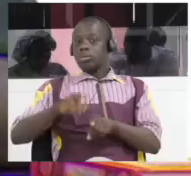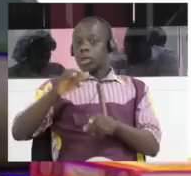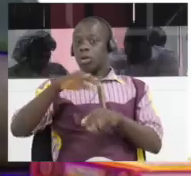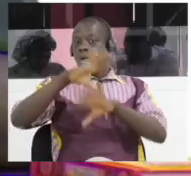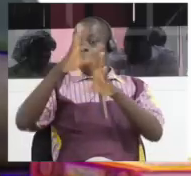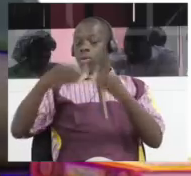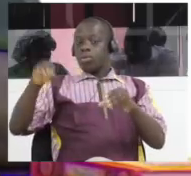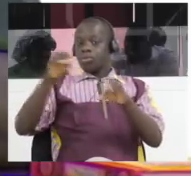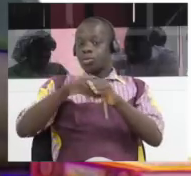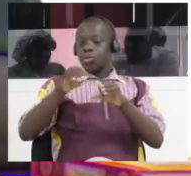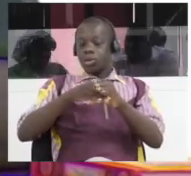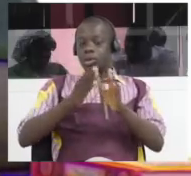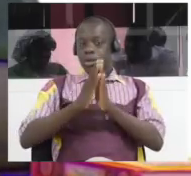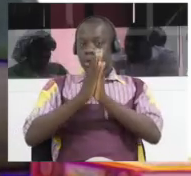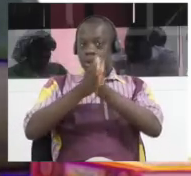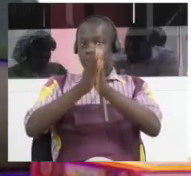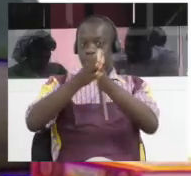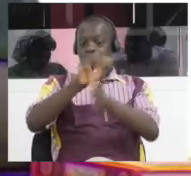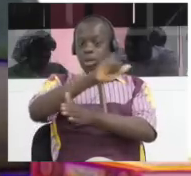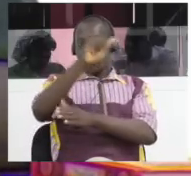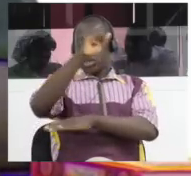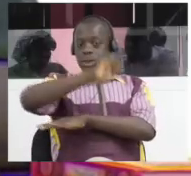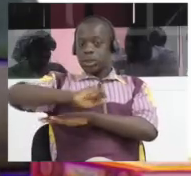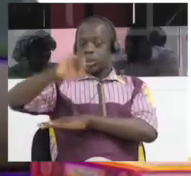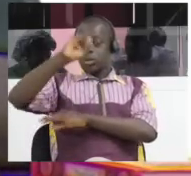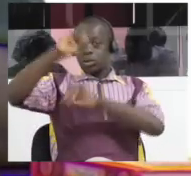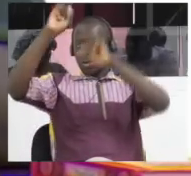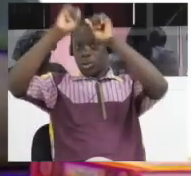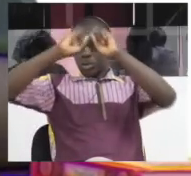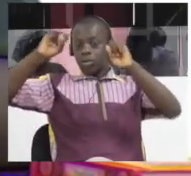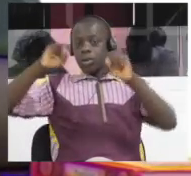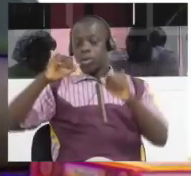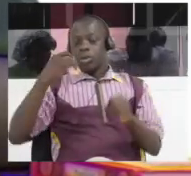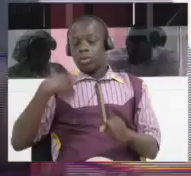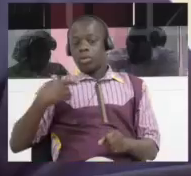other ministers and other senior government civil servants.